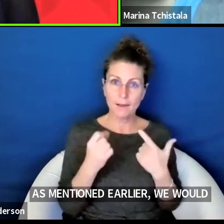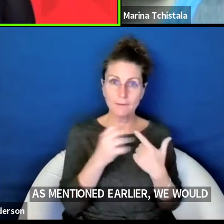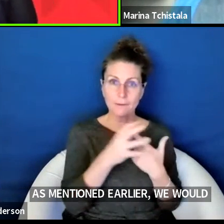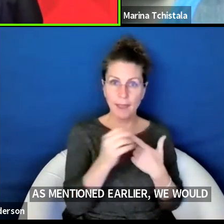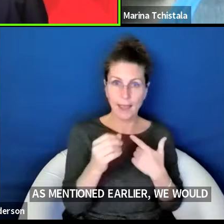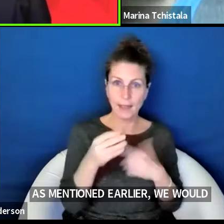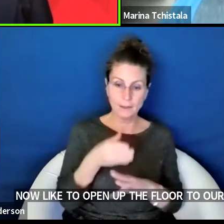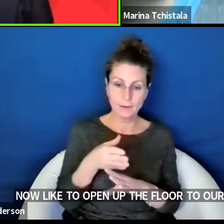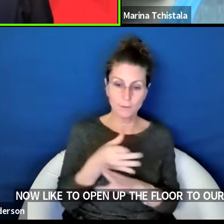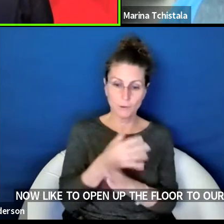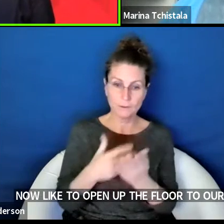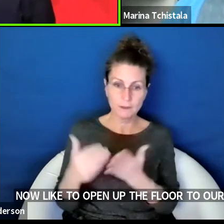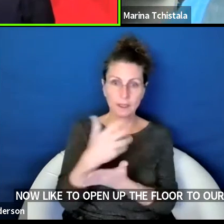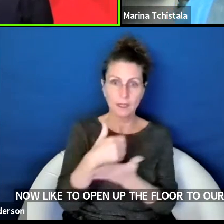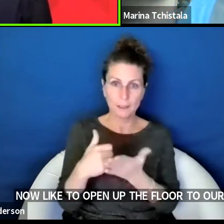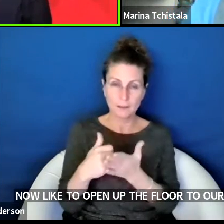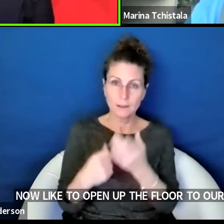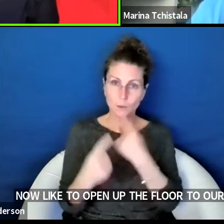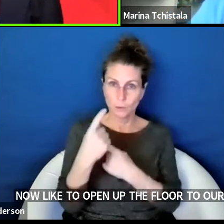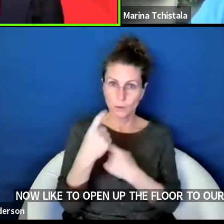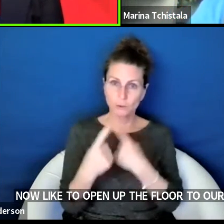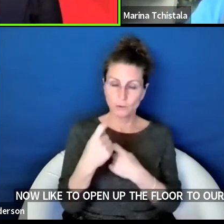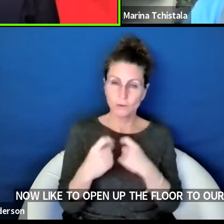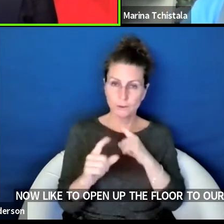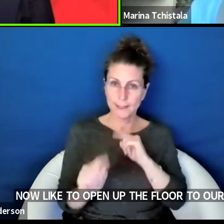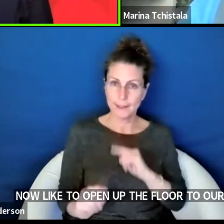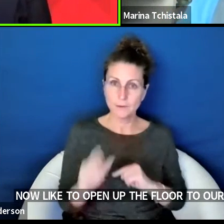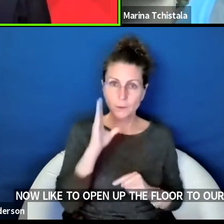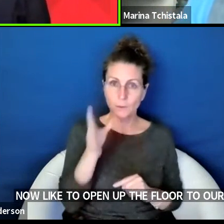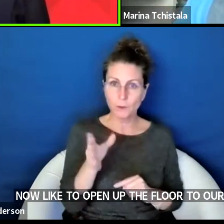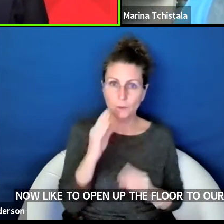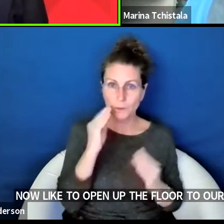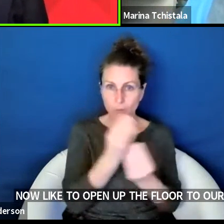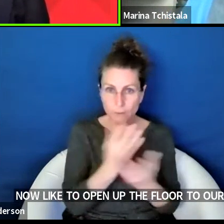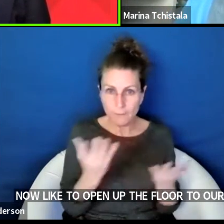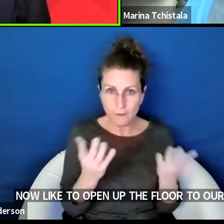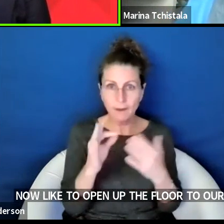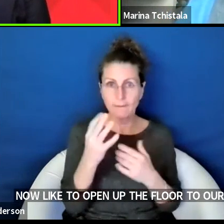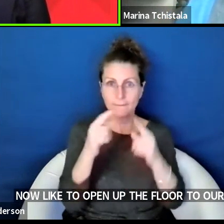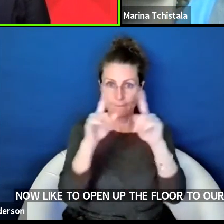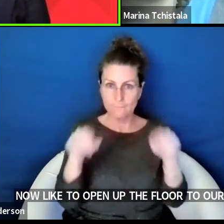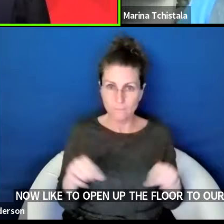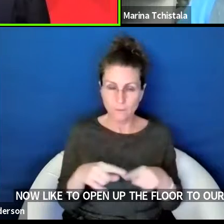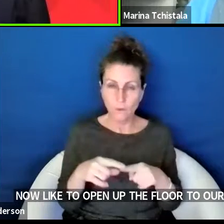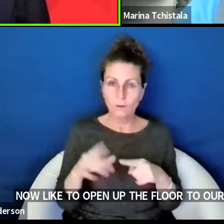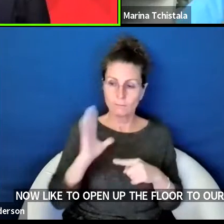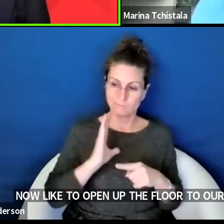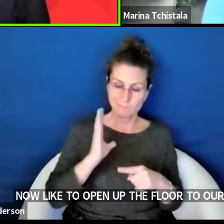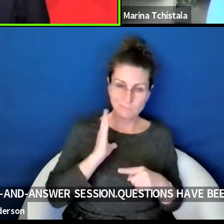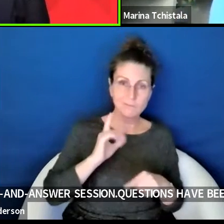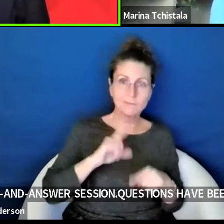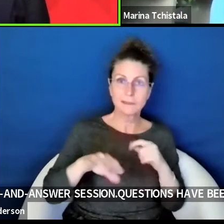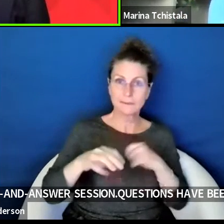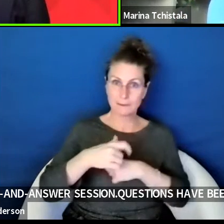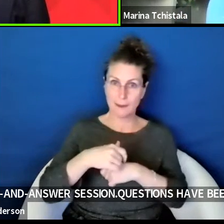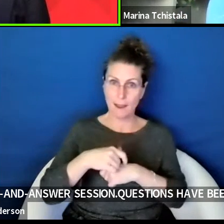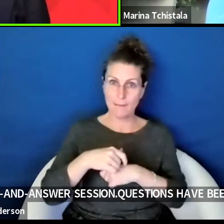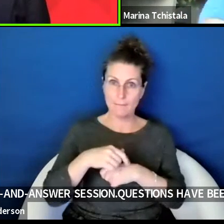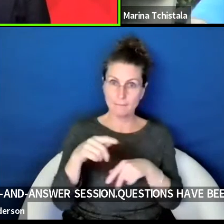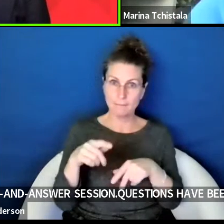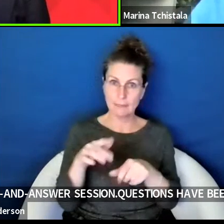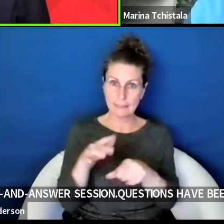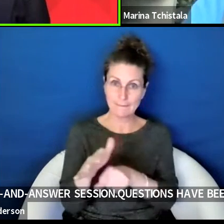previously via a mock form that was circulated to everyone earlier this week. However, if time permits, we will also be